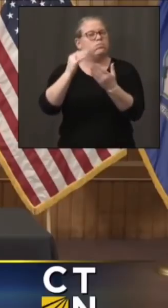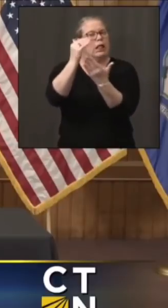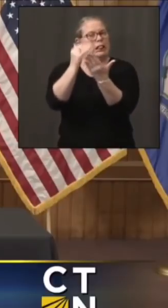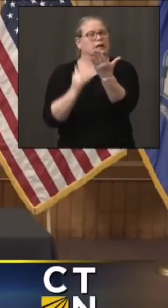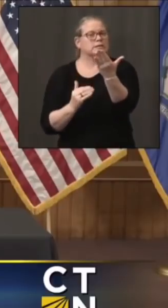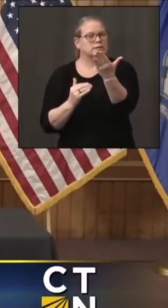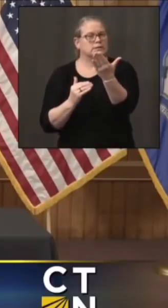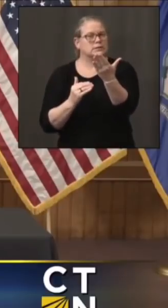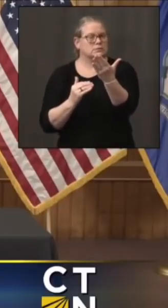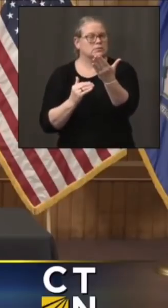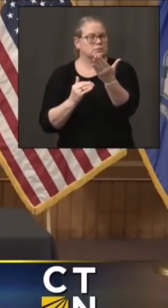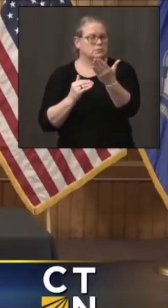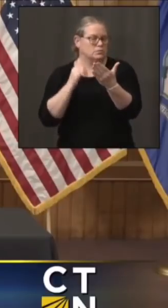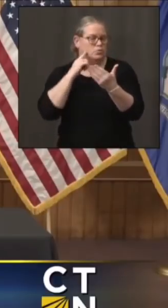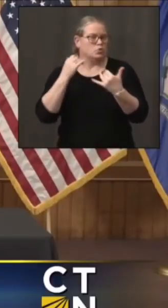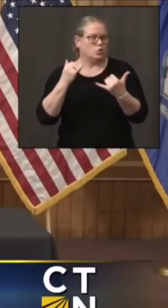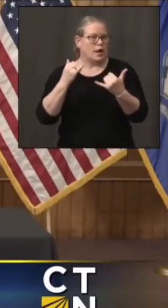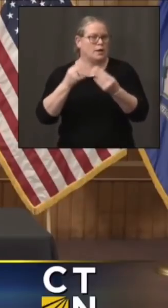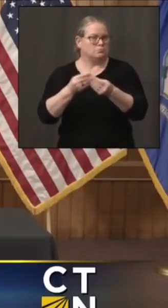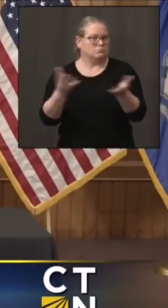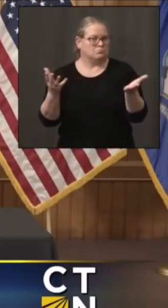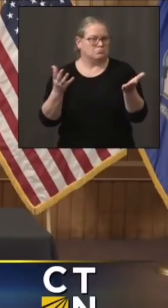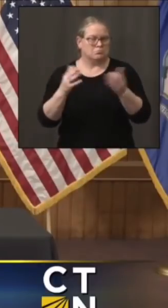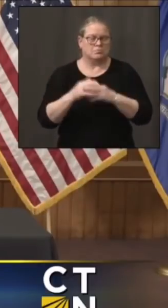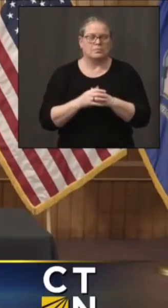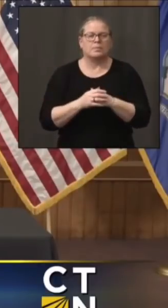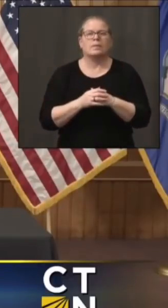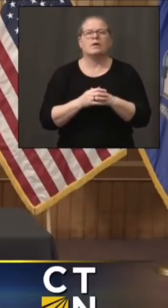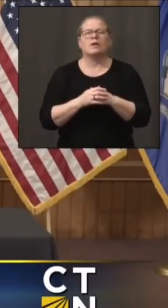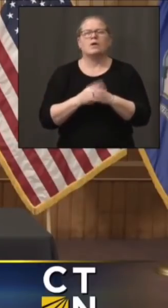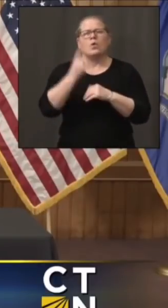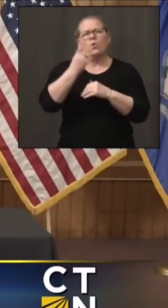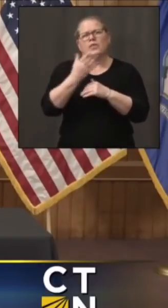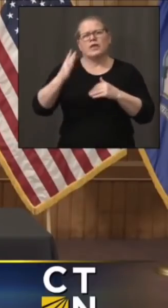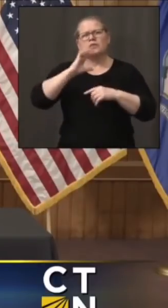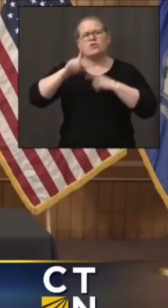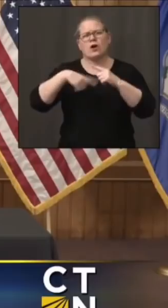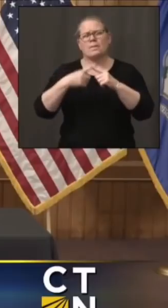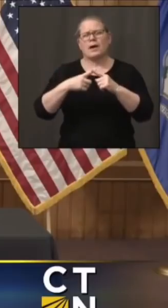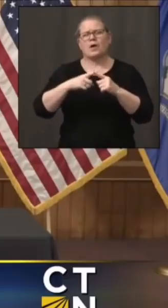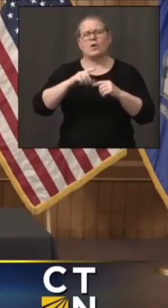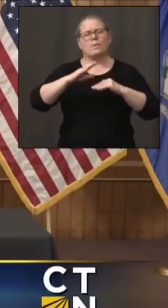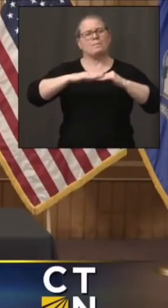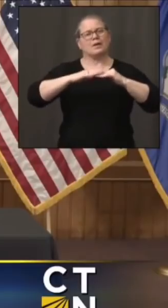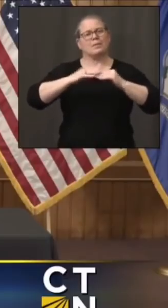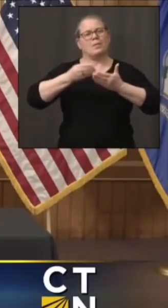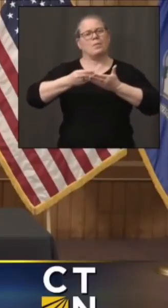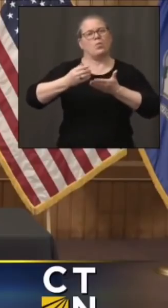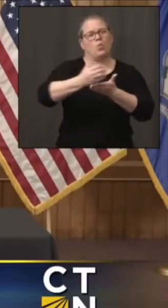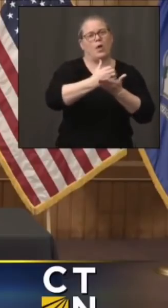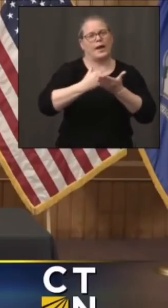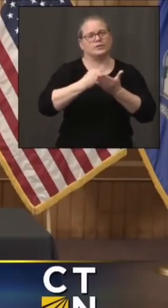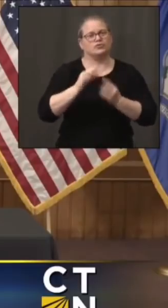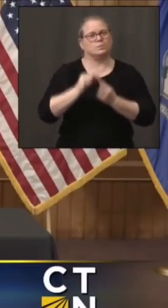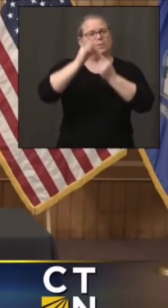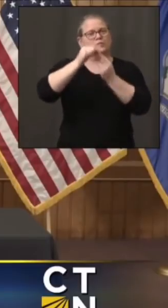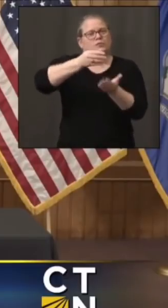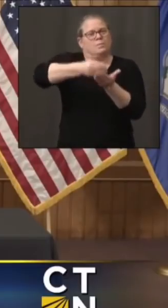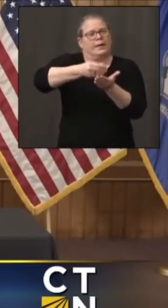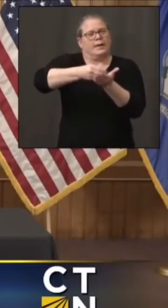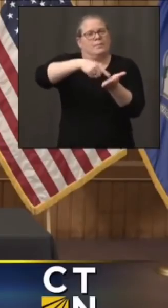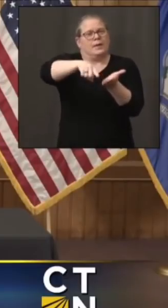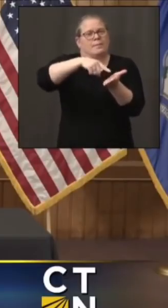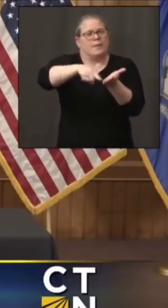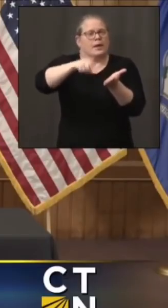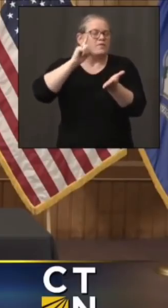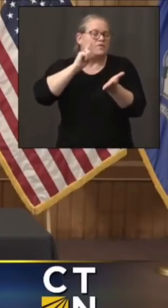about is a special minimum wage just for nursing home